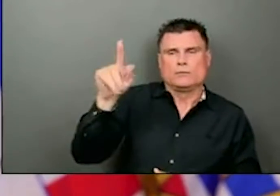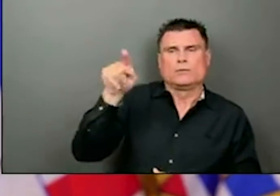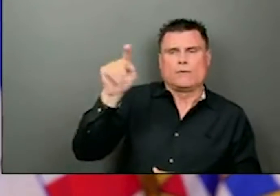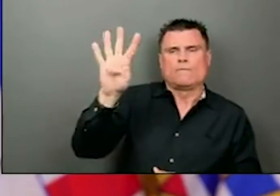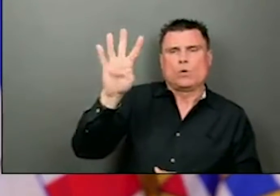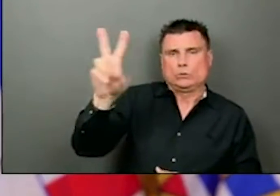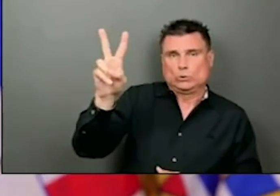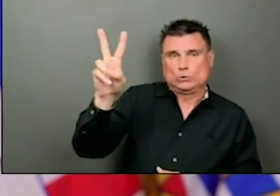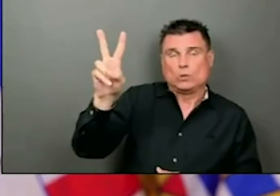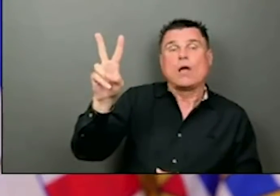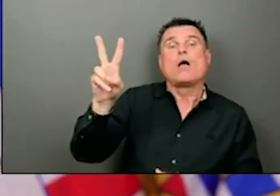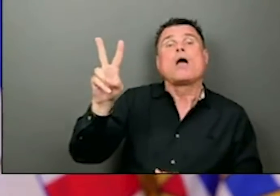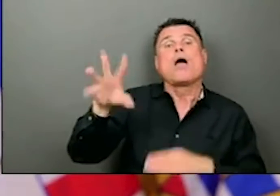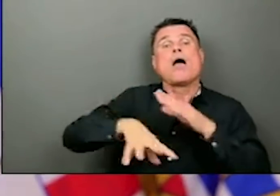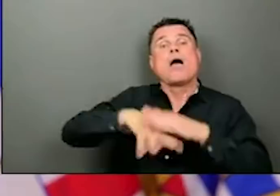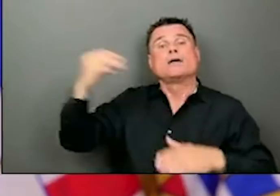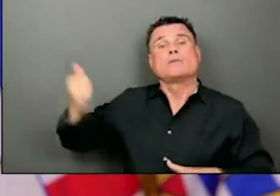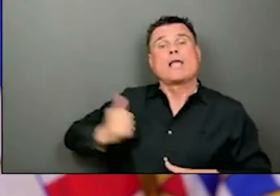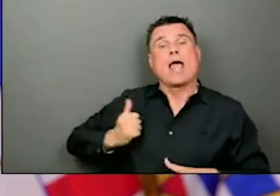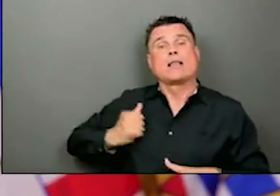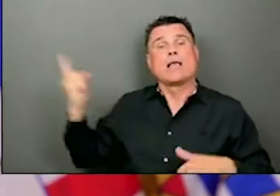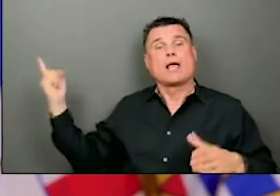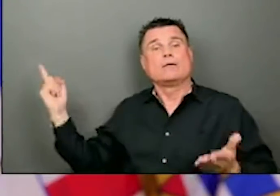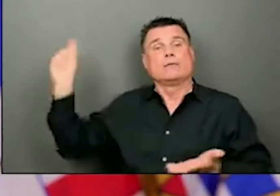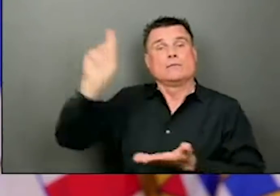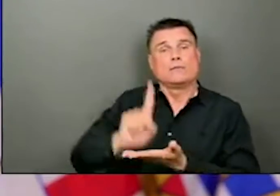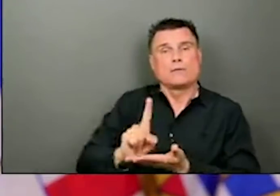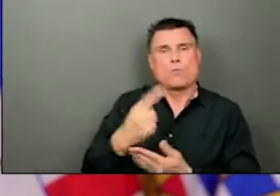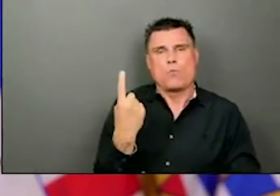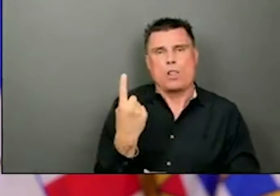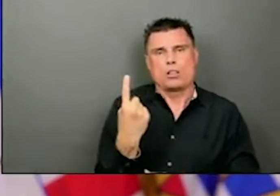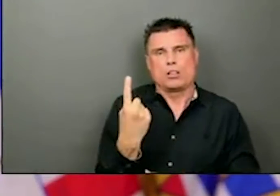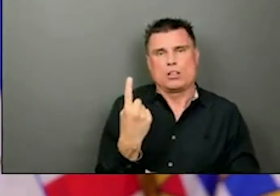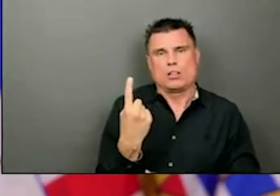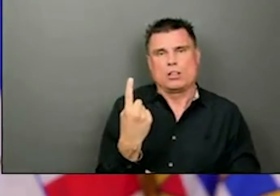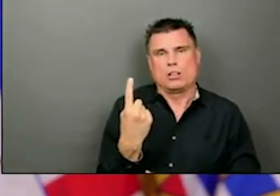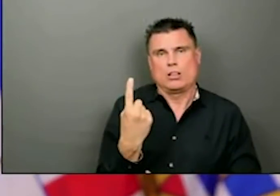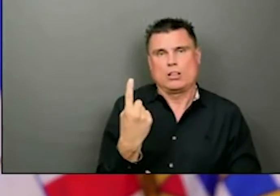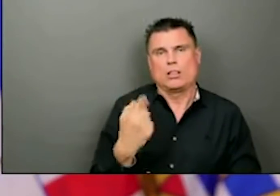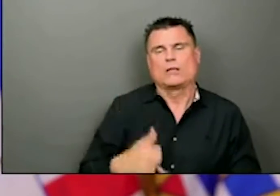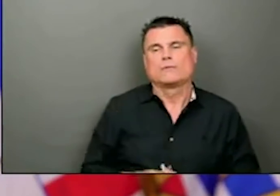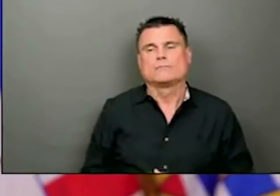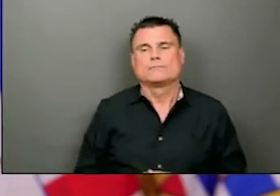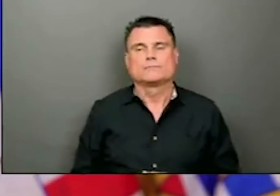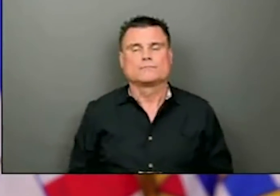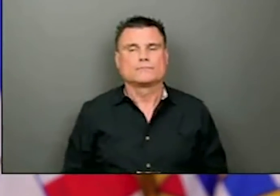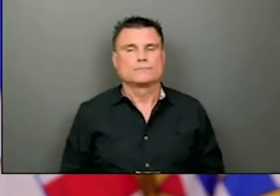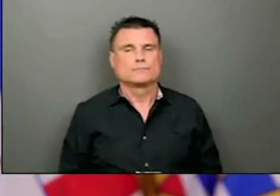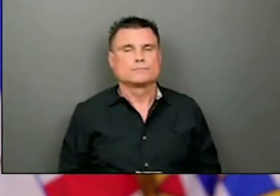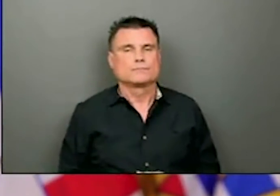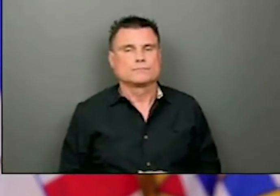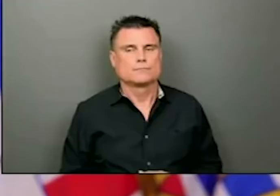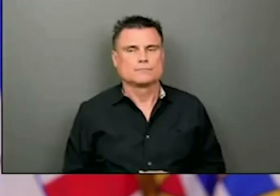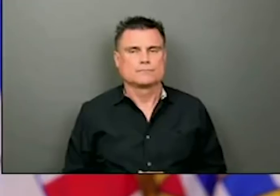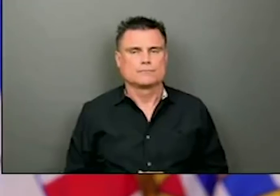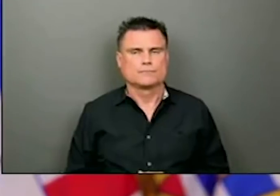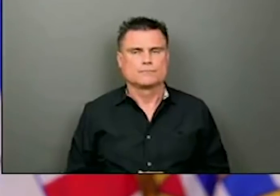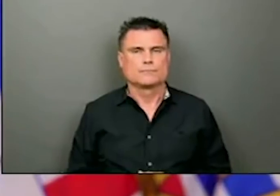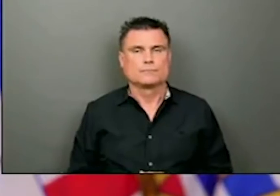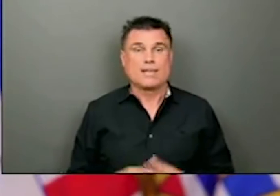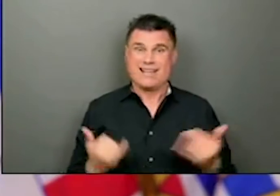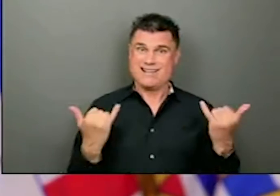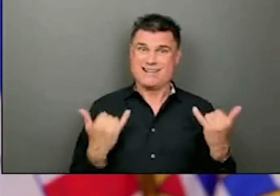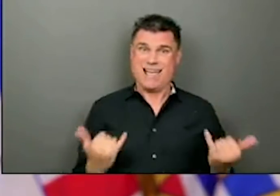Canada. We currently have 2,953 active cases across the province, 249 of whom